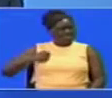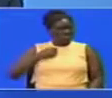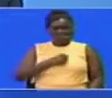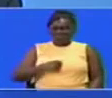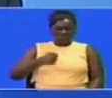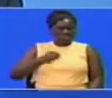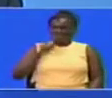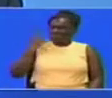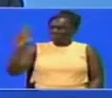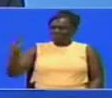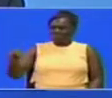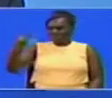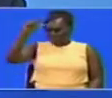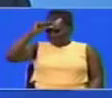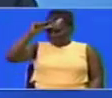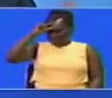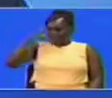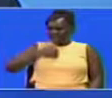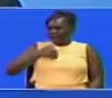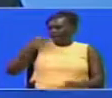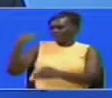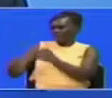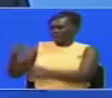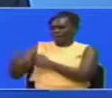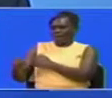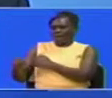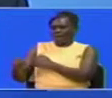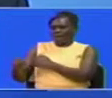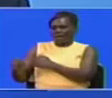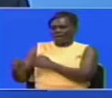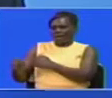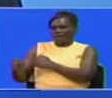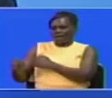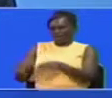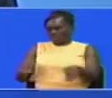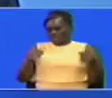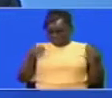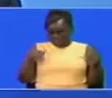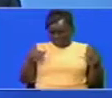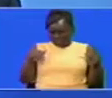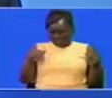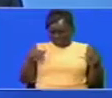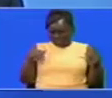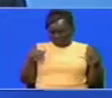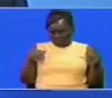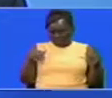Because land, government has demarcation. You know where it ends. So that's... Linda. So wait, it will be, you'll be given